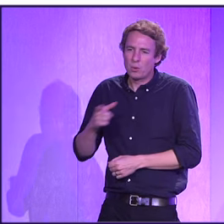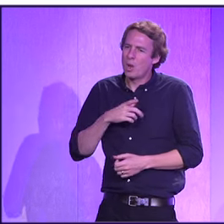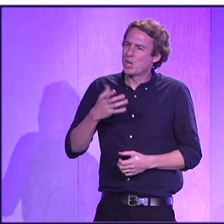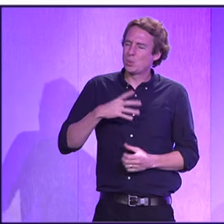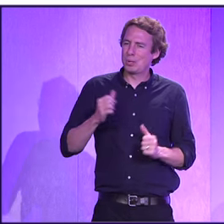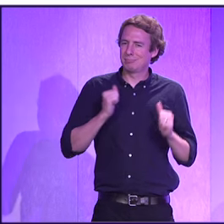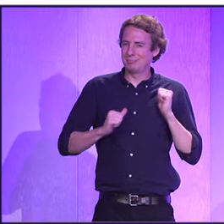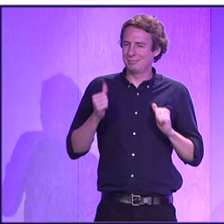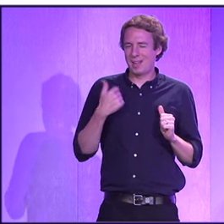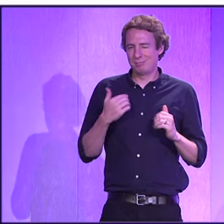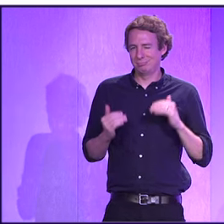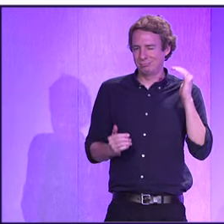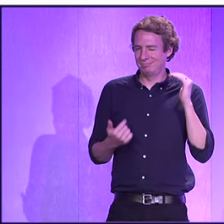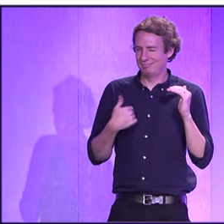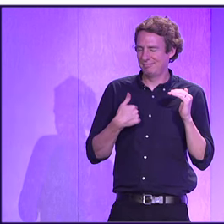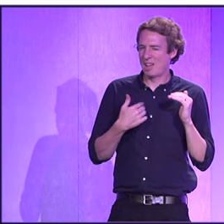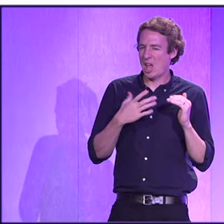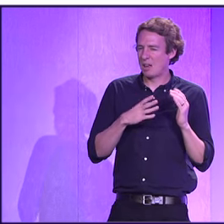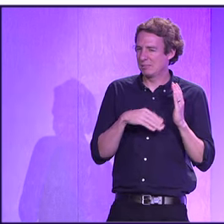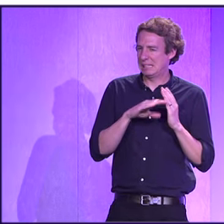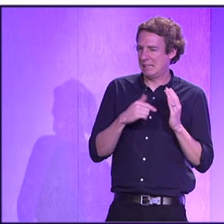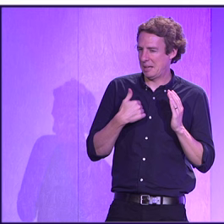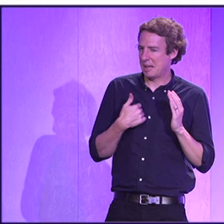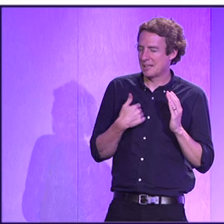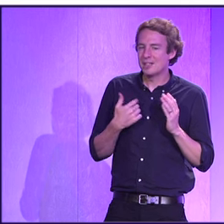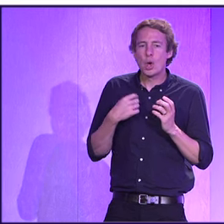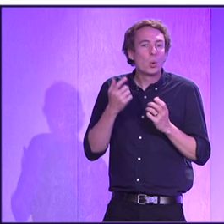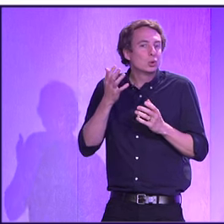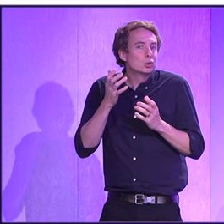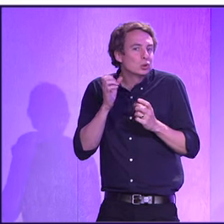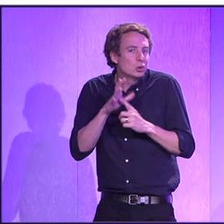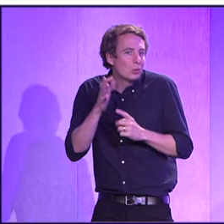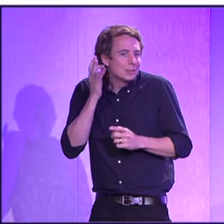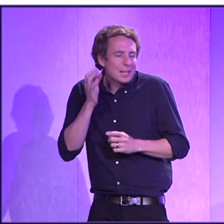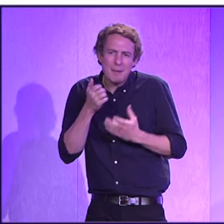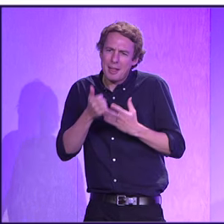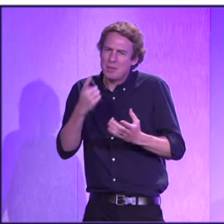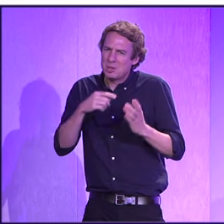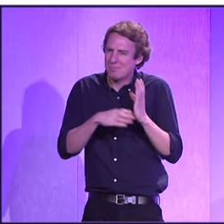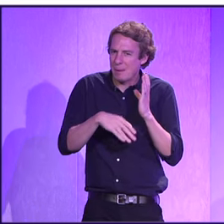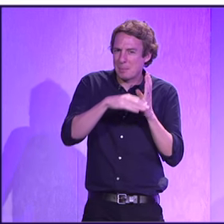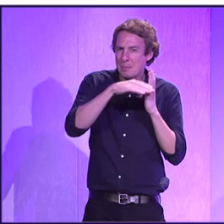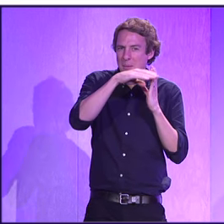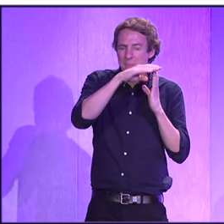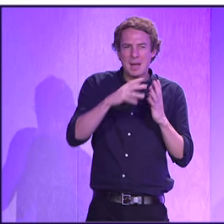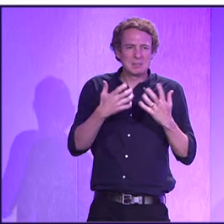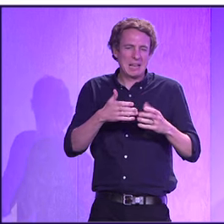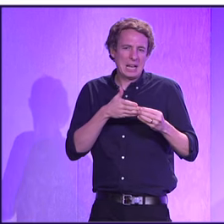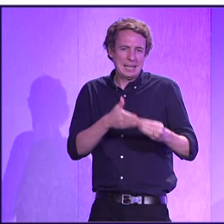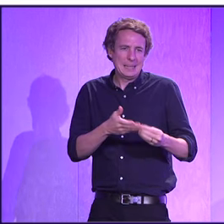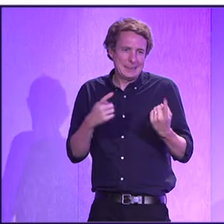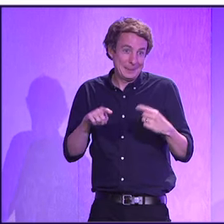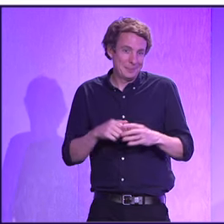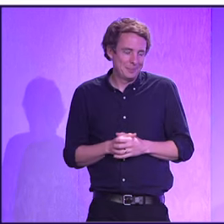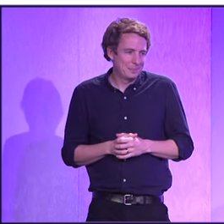most senior engineer in the room, right? So these are 5 tips. Pay attention. This will make you very, very senior and a very strong tech